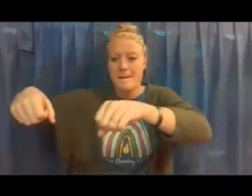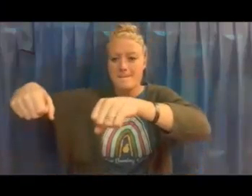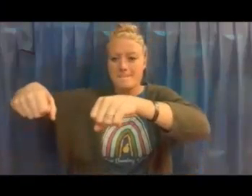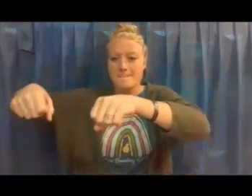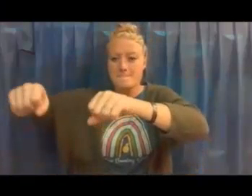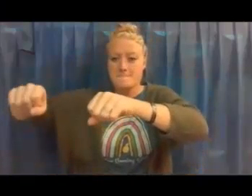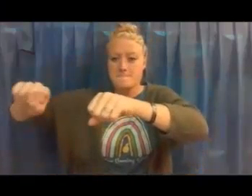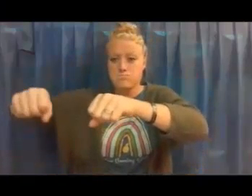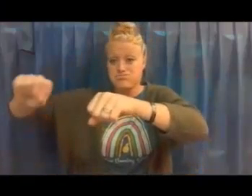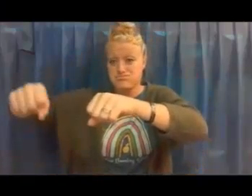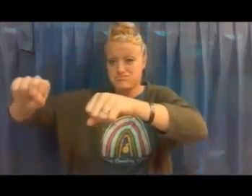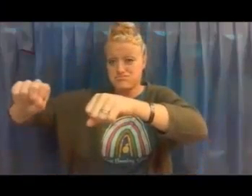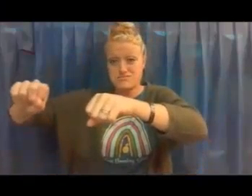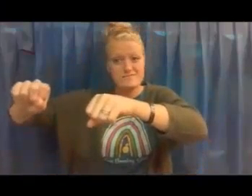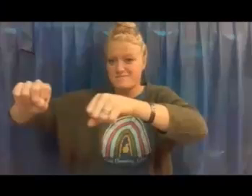Nope, it's different.